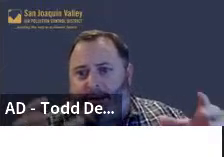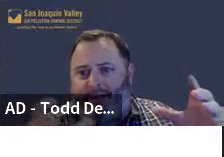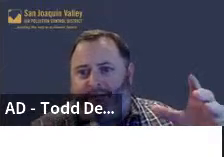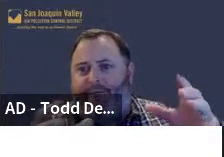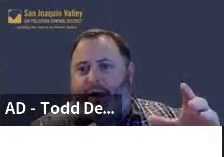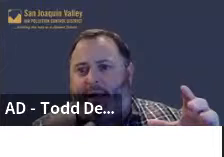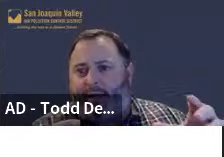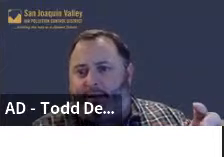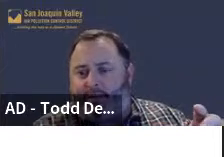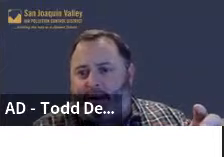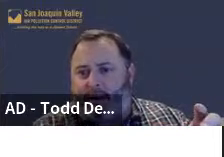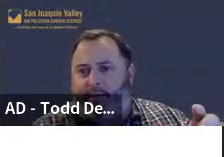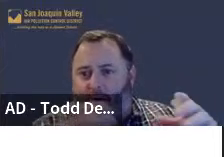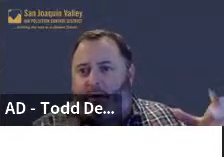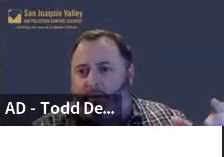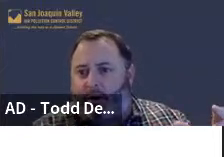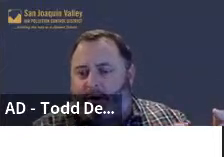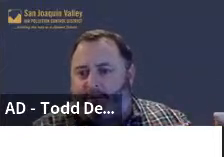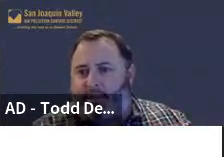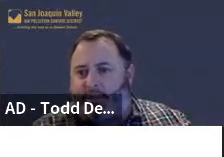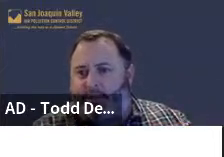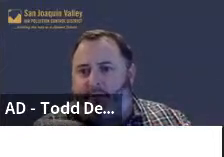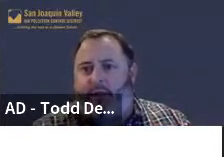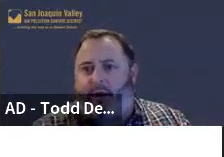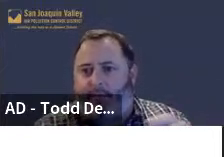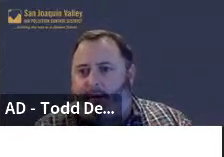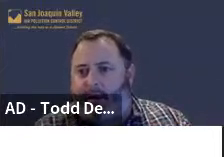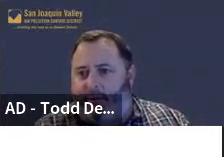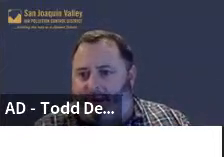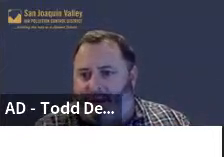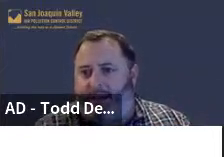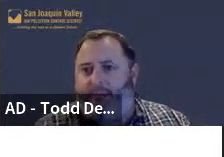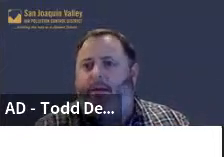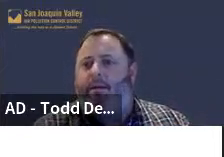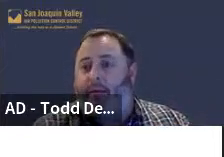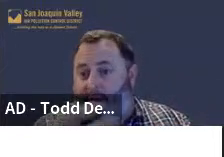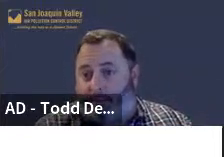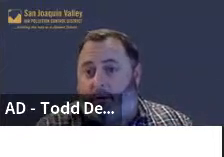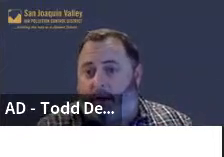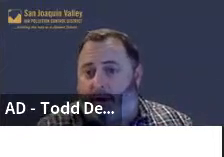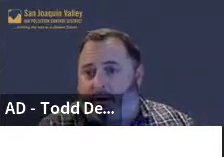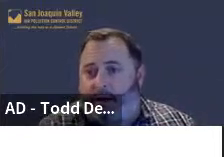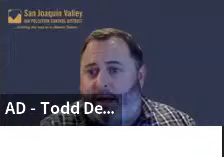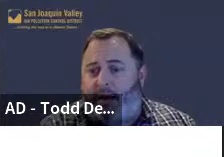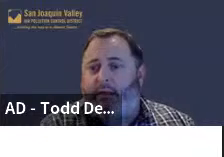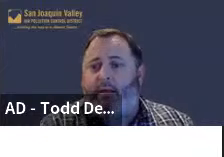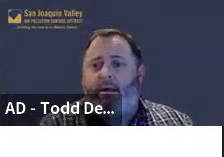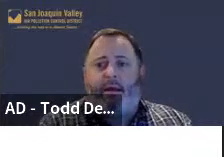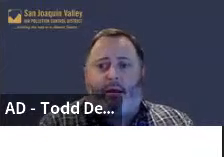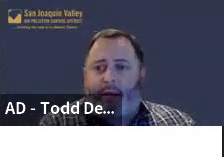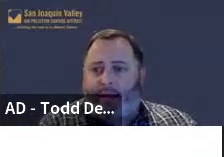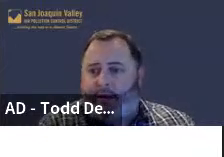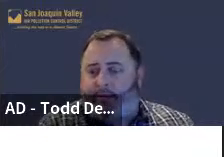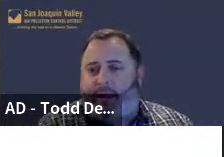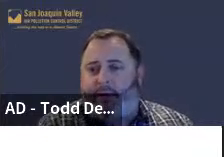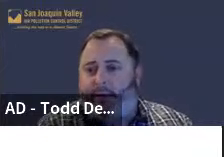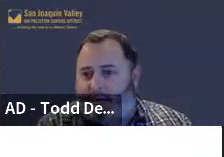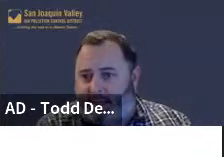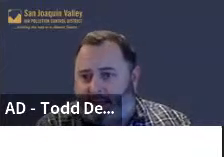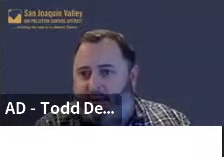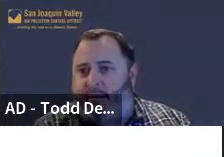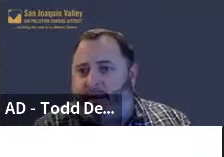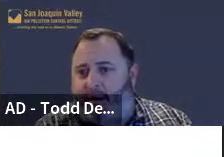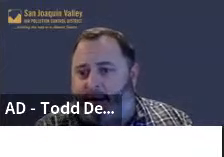very confined locomotives. They generally operate within like the port area, in and